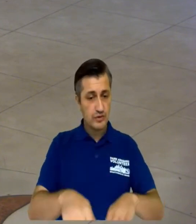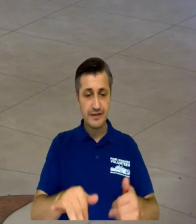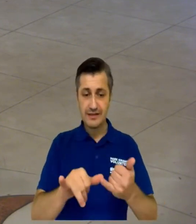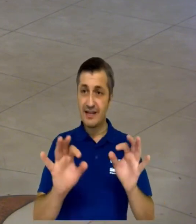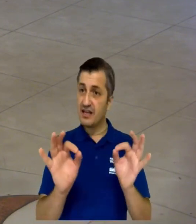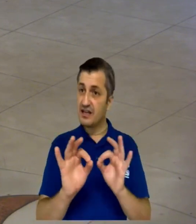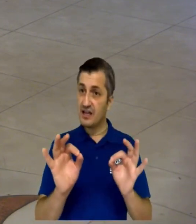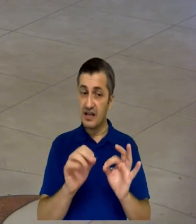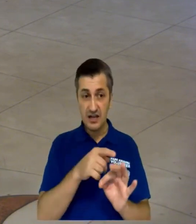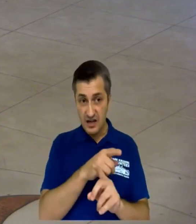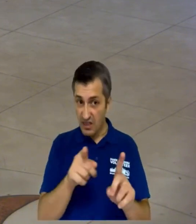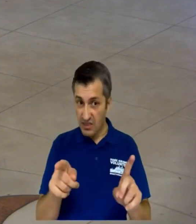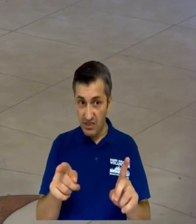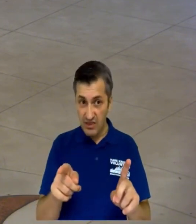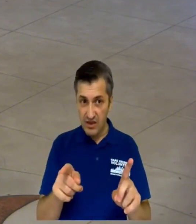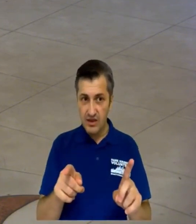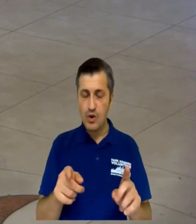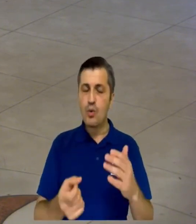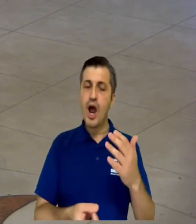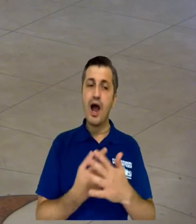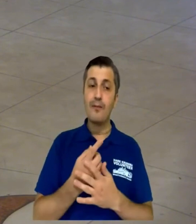they're under the shelter of Maya, actually.